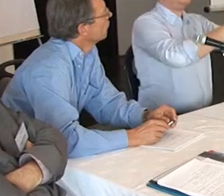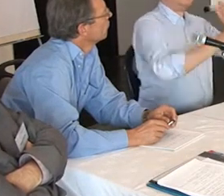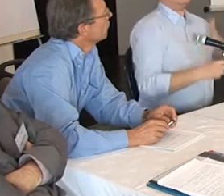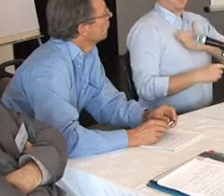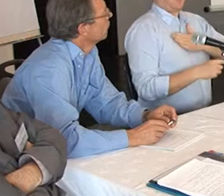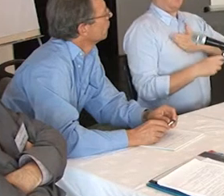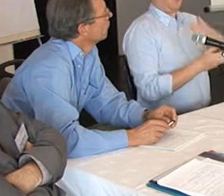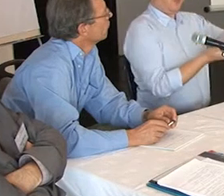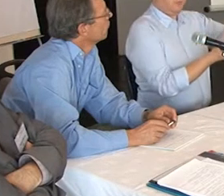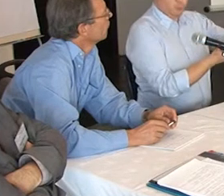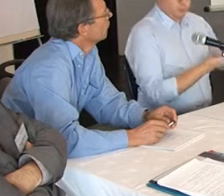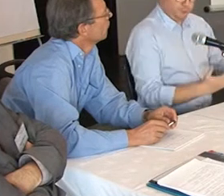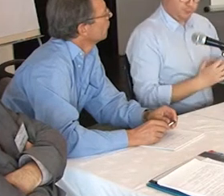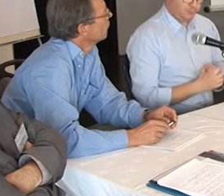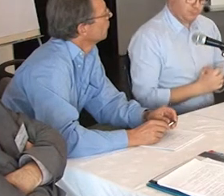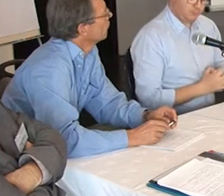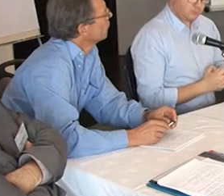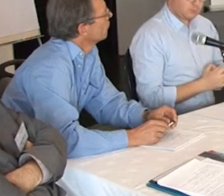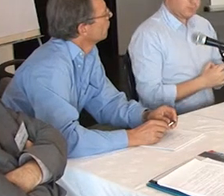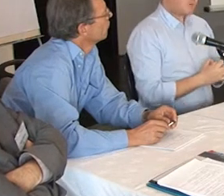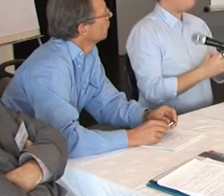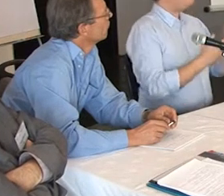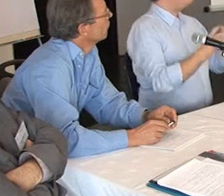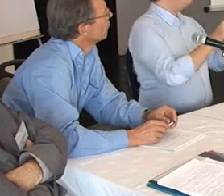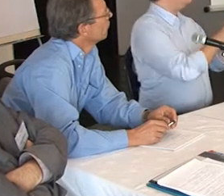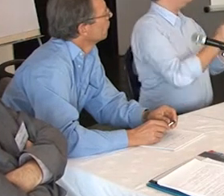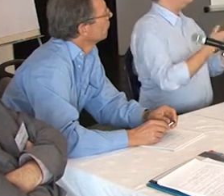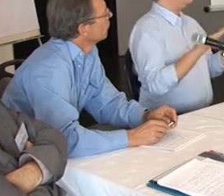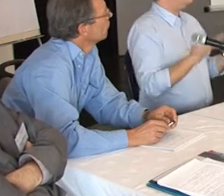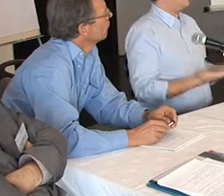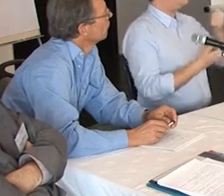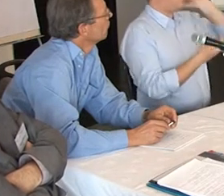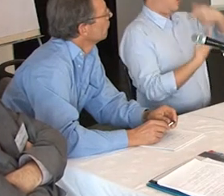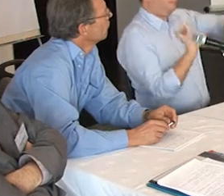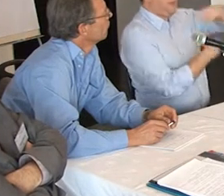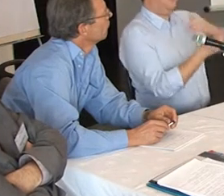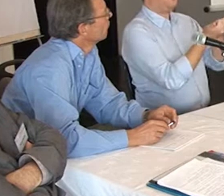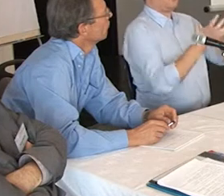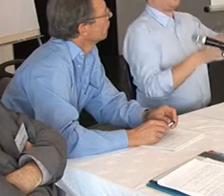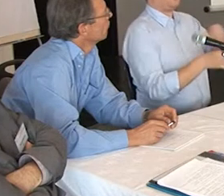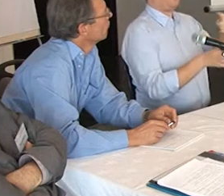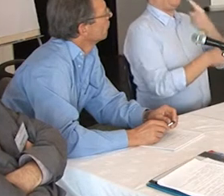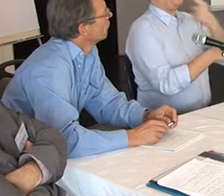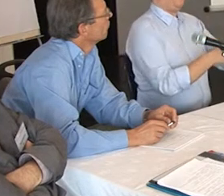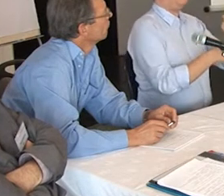involved, and the goal for me looks like we are on the right path.